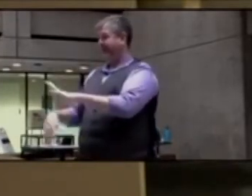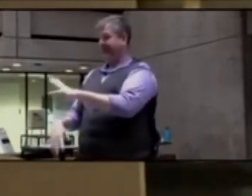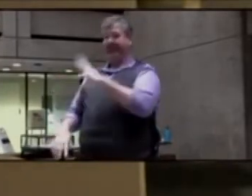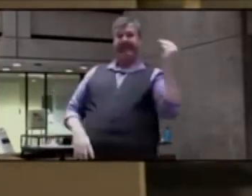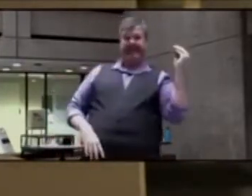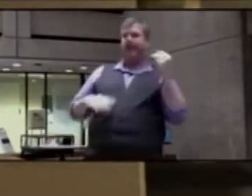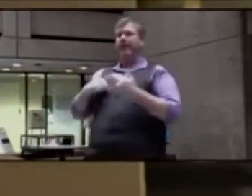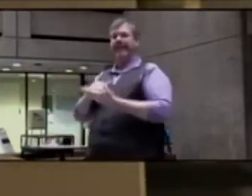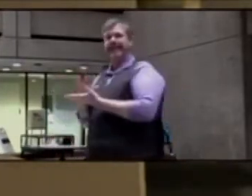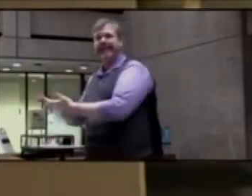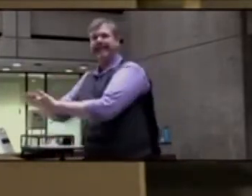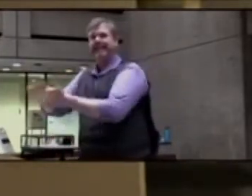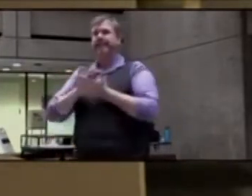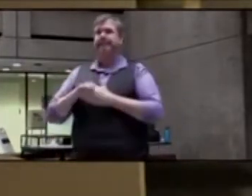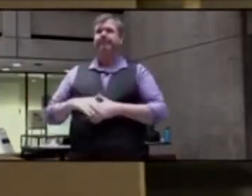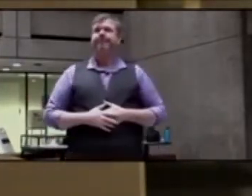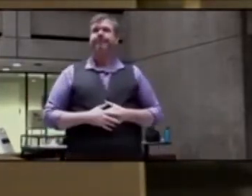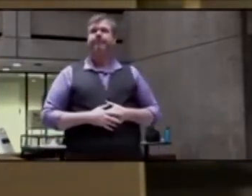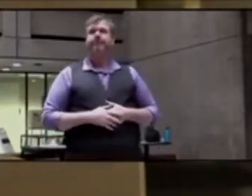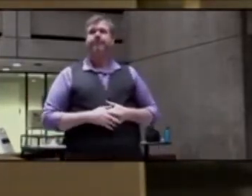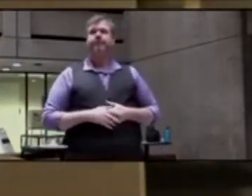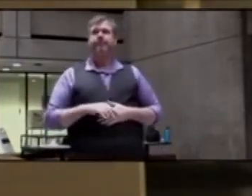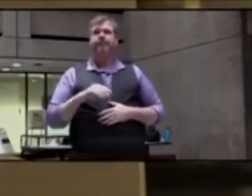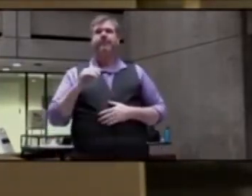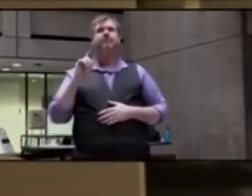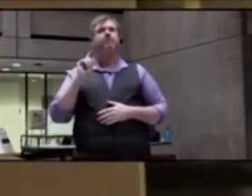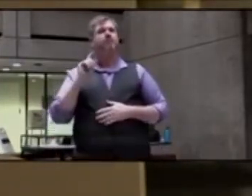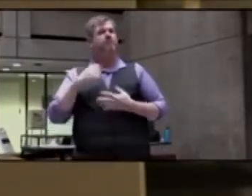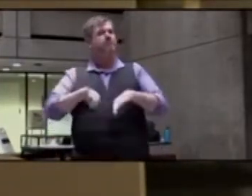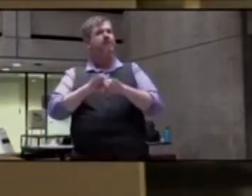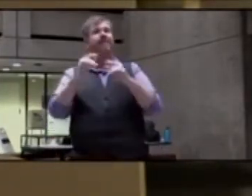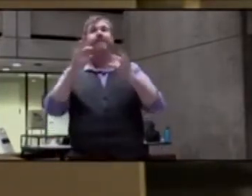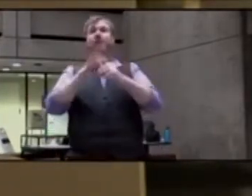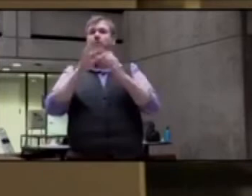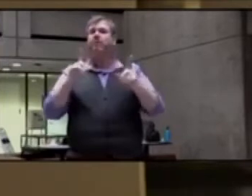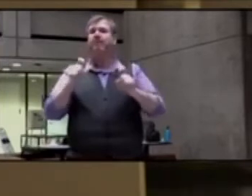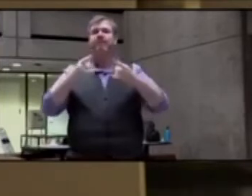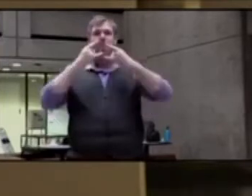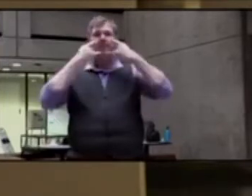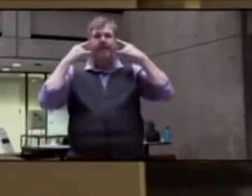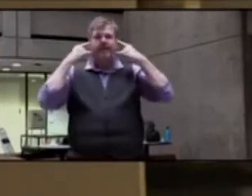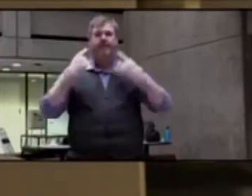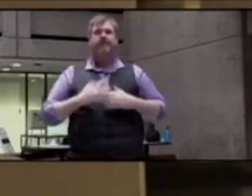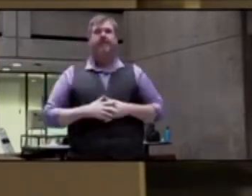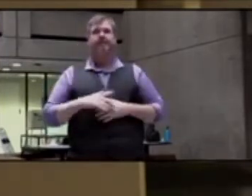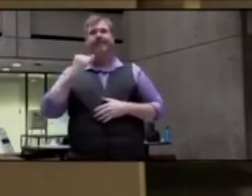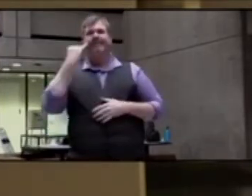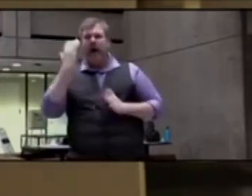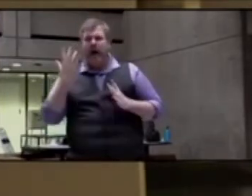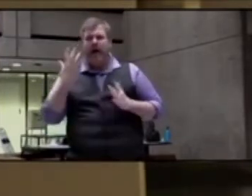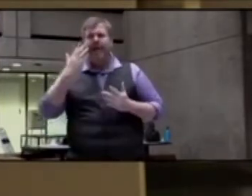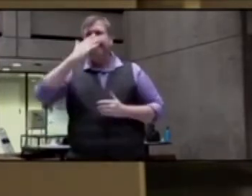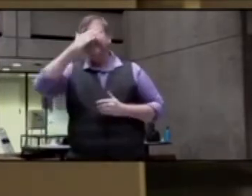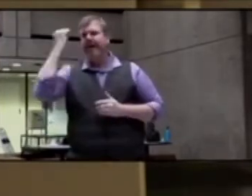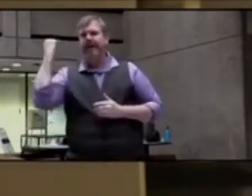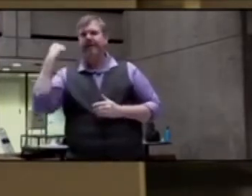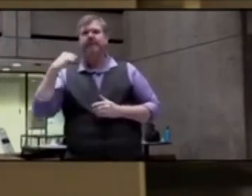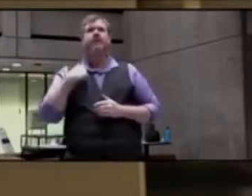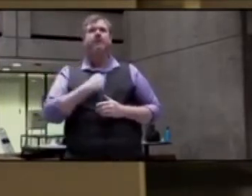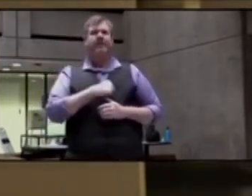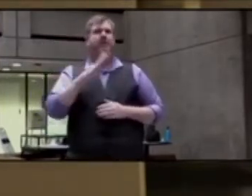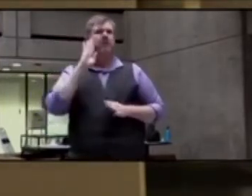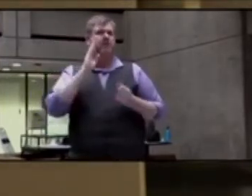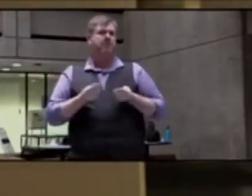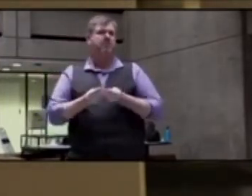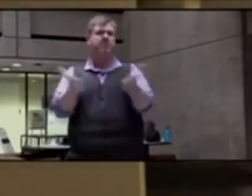wear a mask with them. And if for some reason they forgot it, no problem, because we are going to hand out disposable